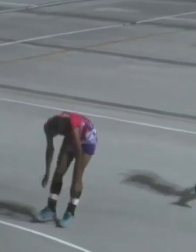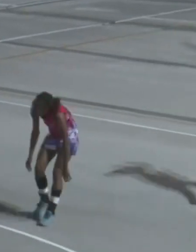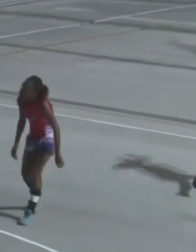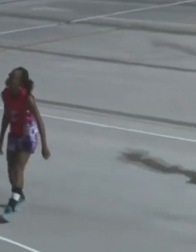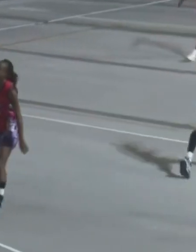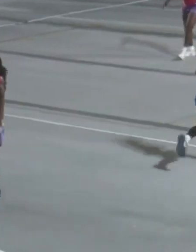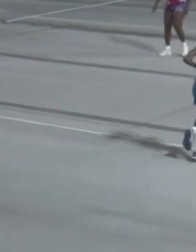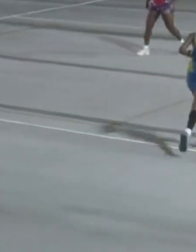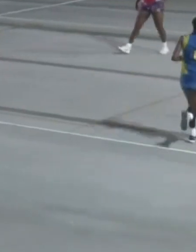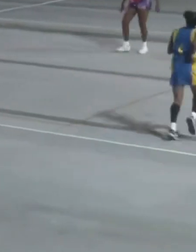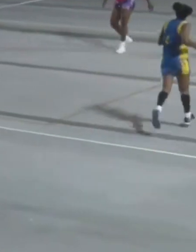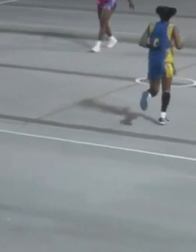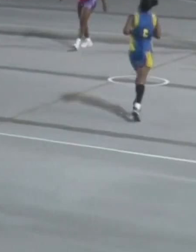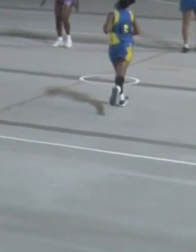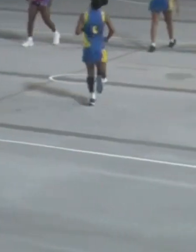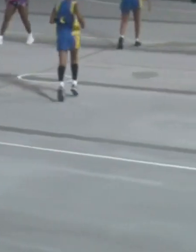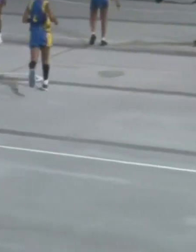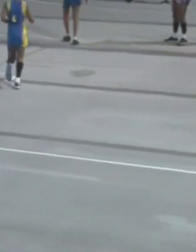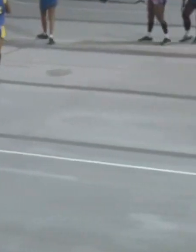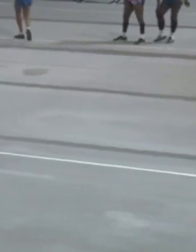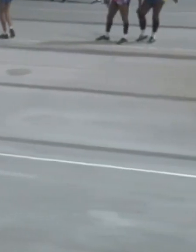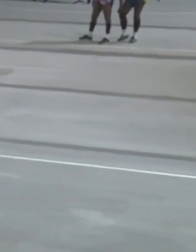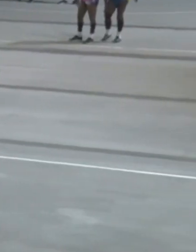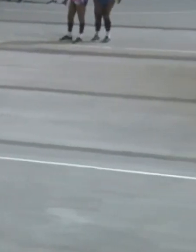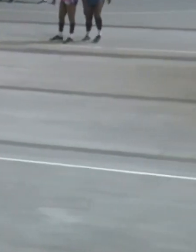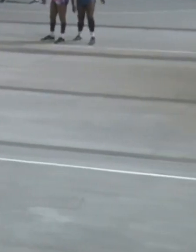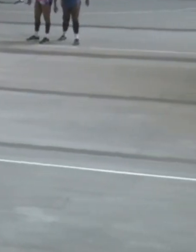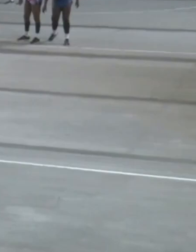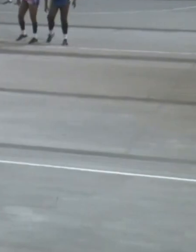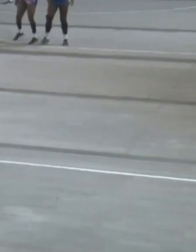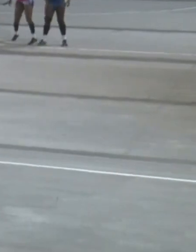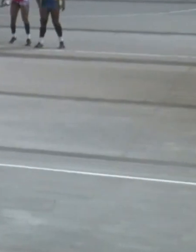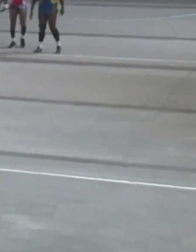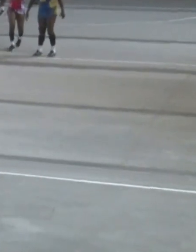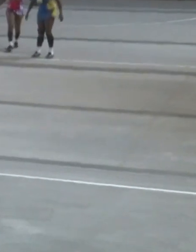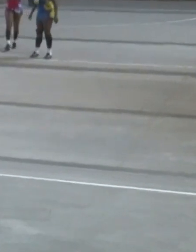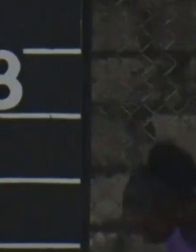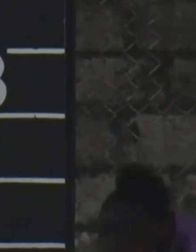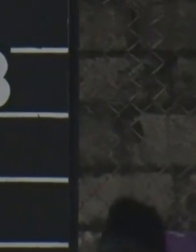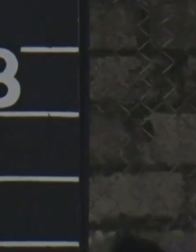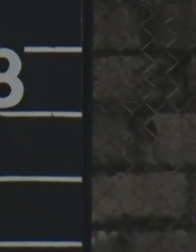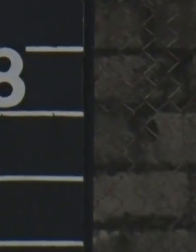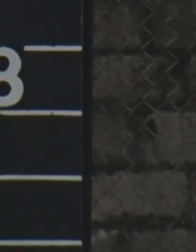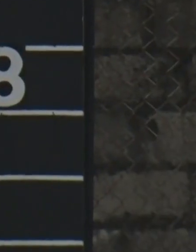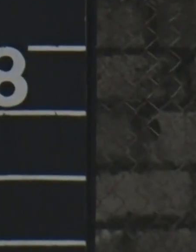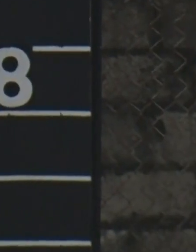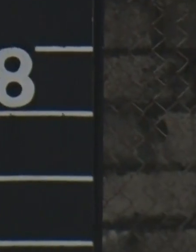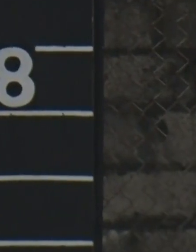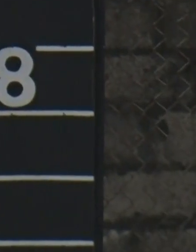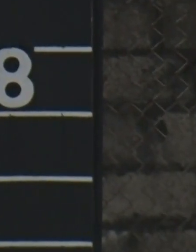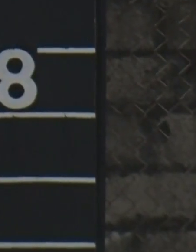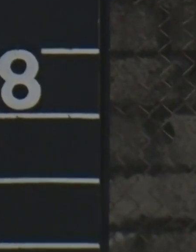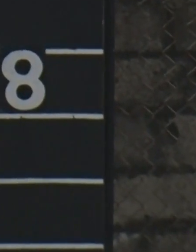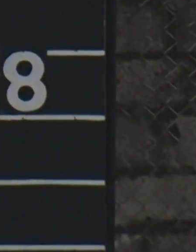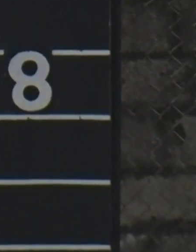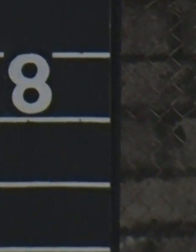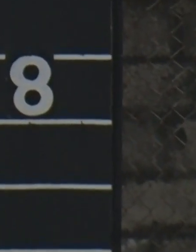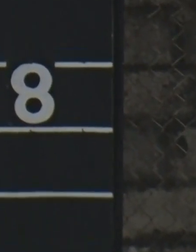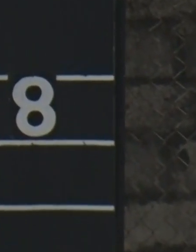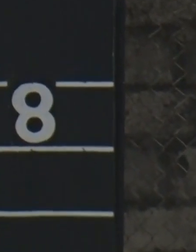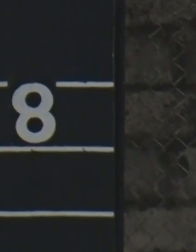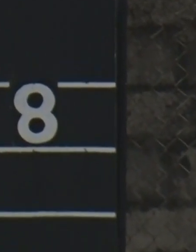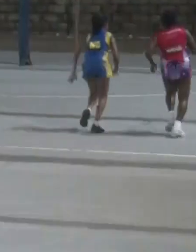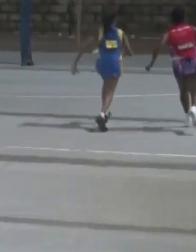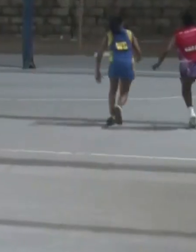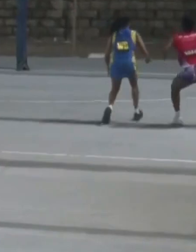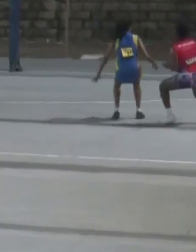form, makes no mistake. She had 34 from 36 attempts. St. Barnabas were trailing 14-8 at the